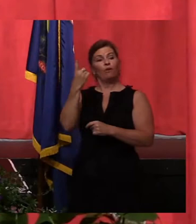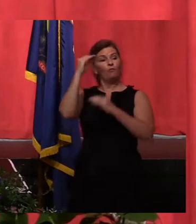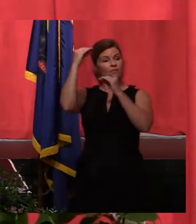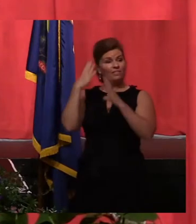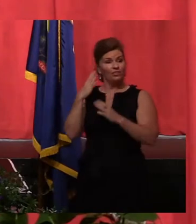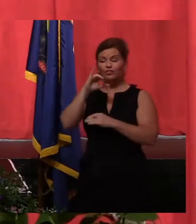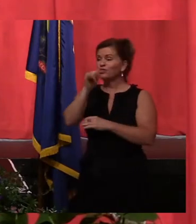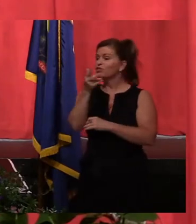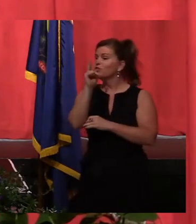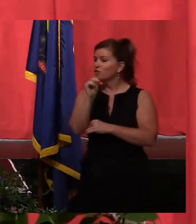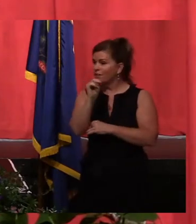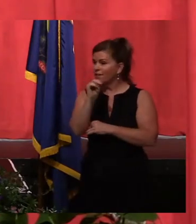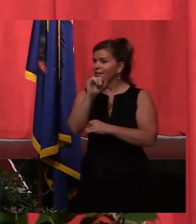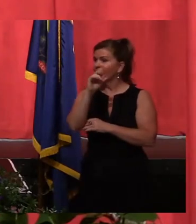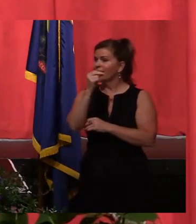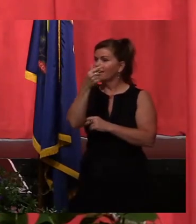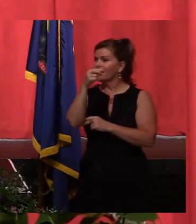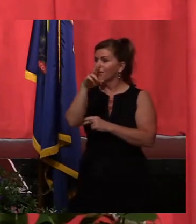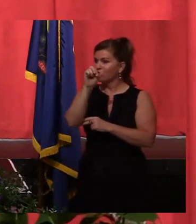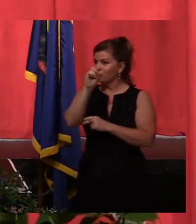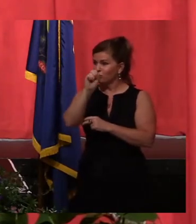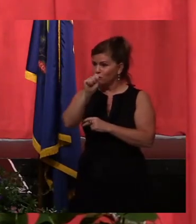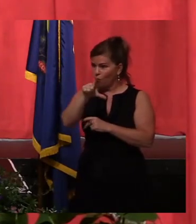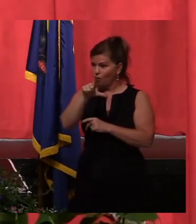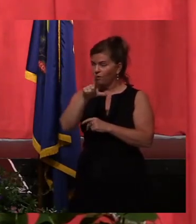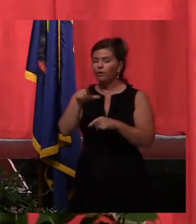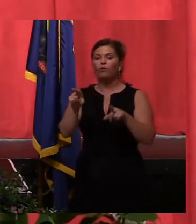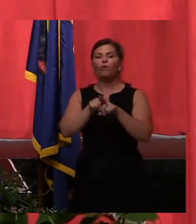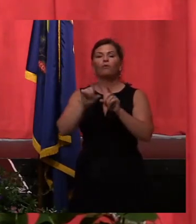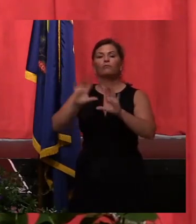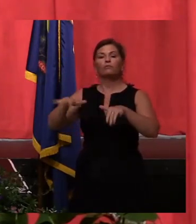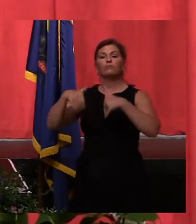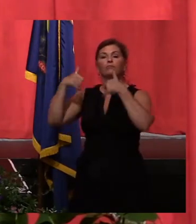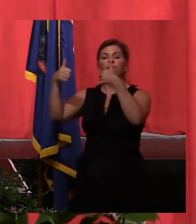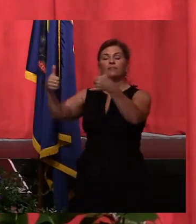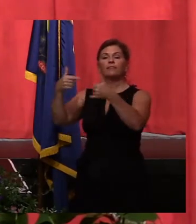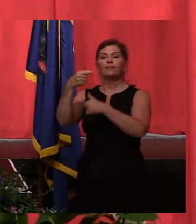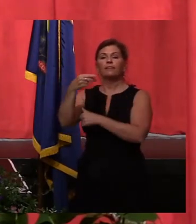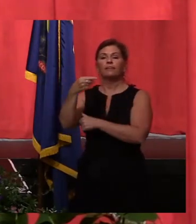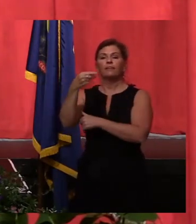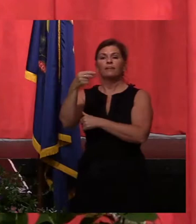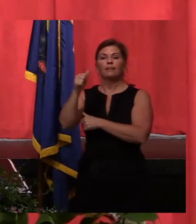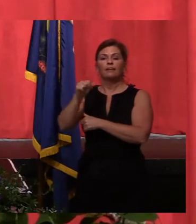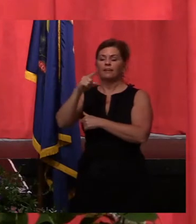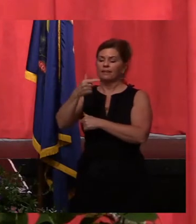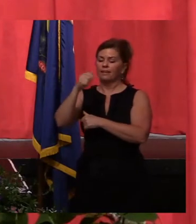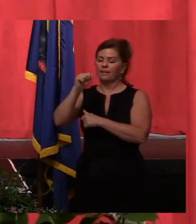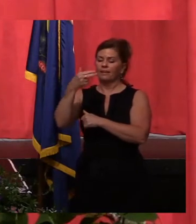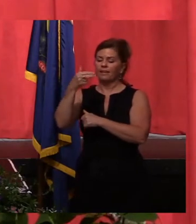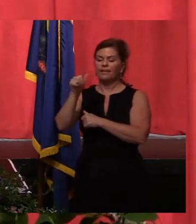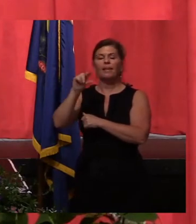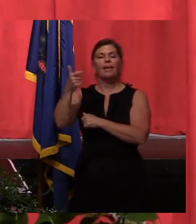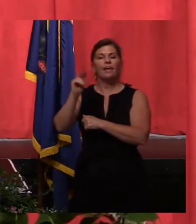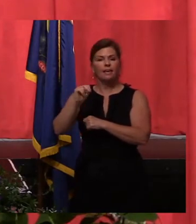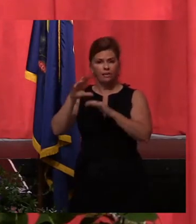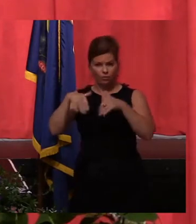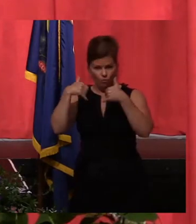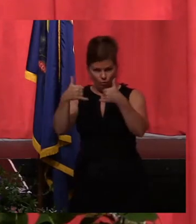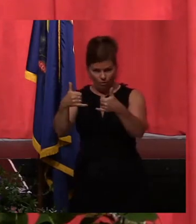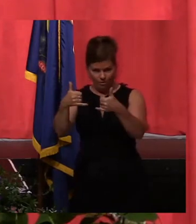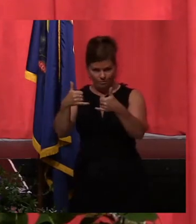Ingersoll. We will also have a presentation of the Gehagan Award to one of our graduates. To begin our ceremony this